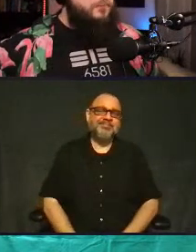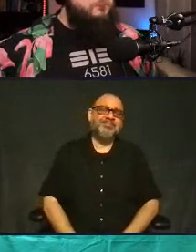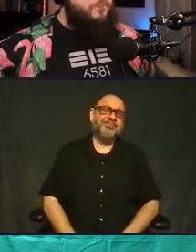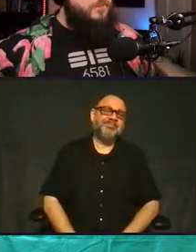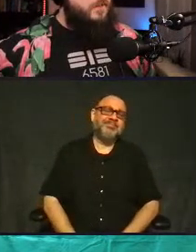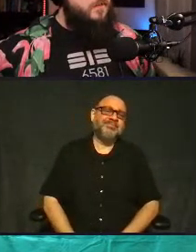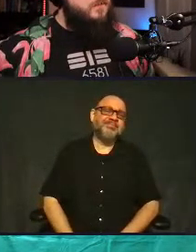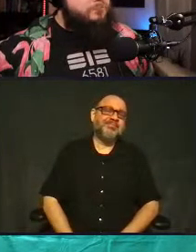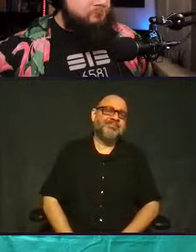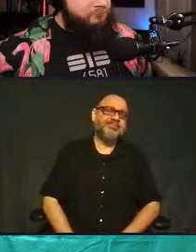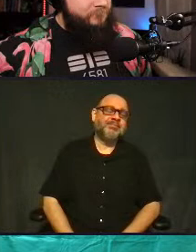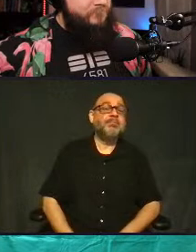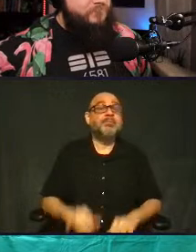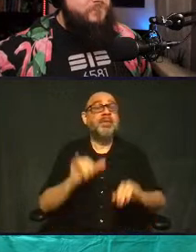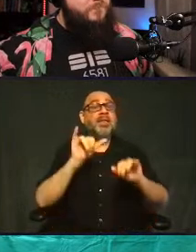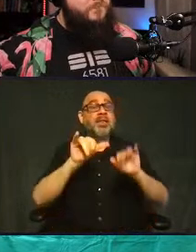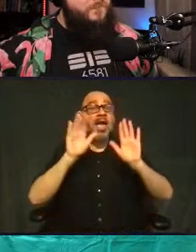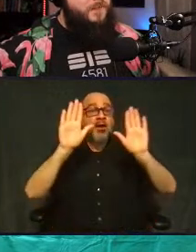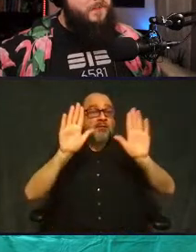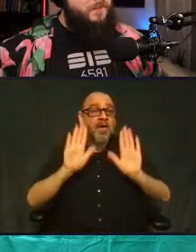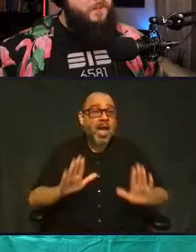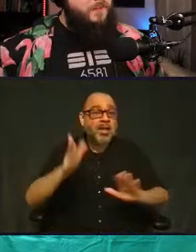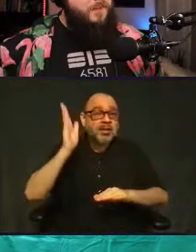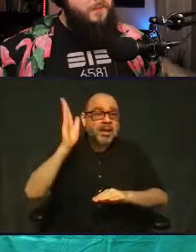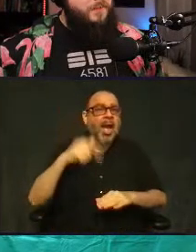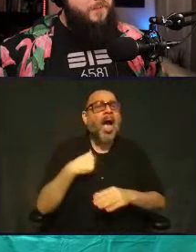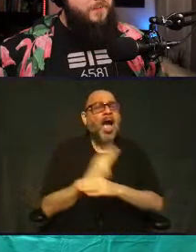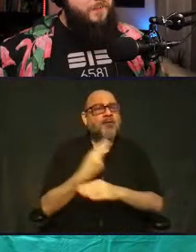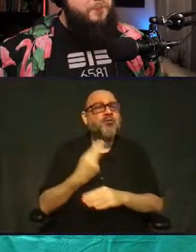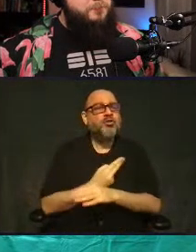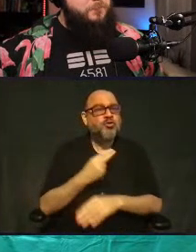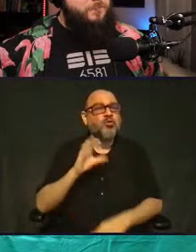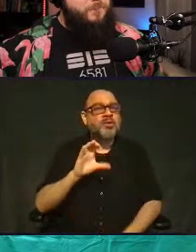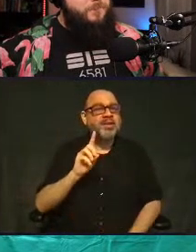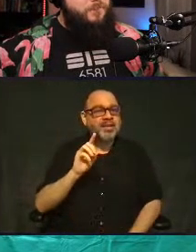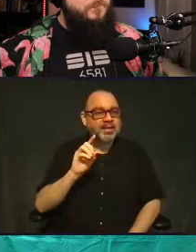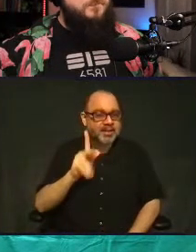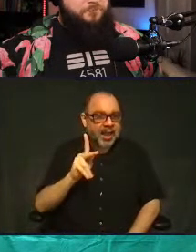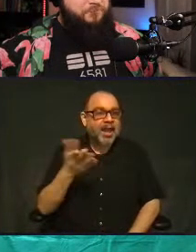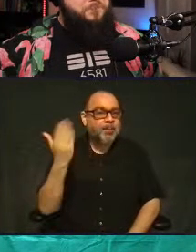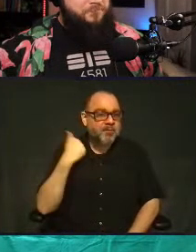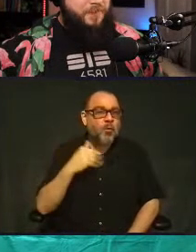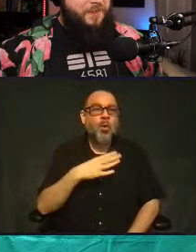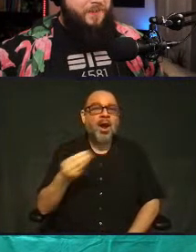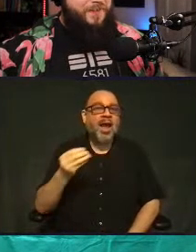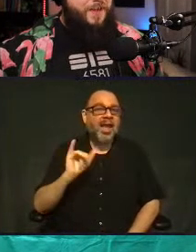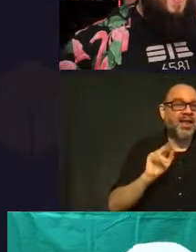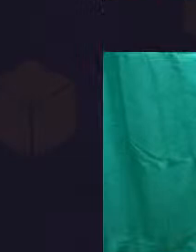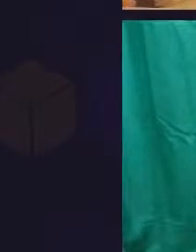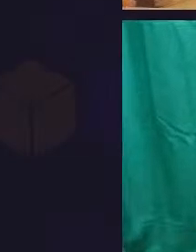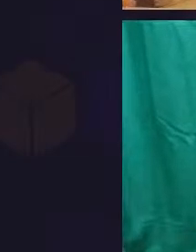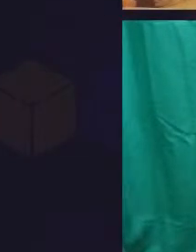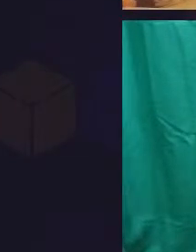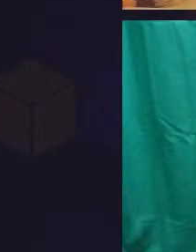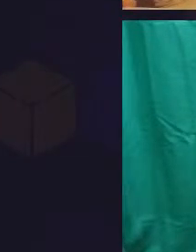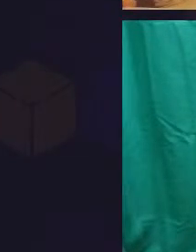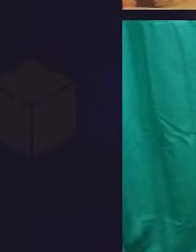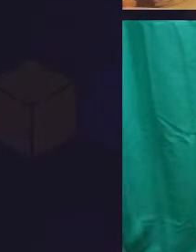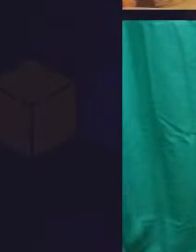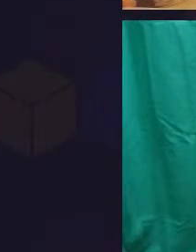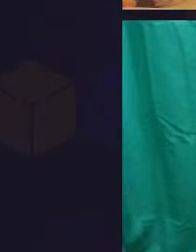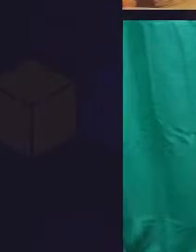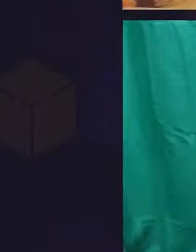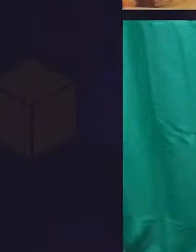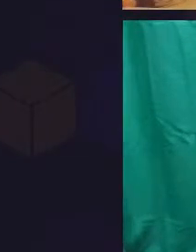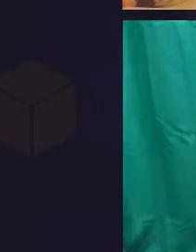Darko, fantastic talk. I've used CDK before. I've used inspect before, and I think this is the first time I'm seeing CDK